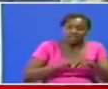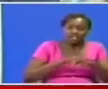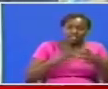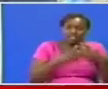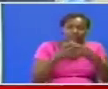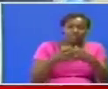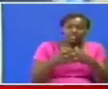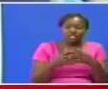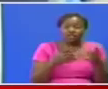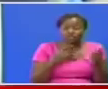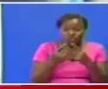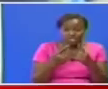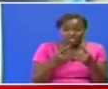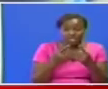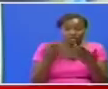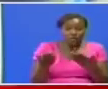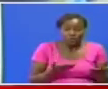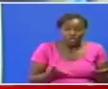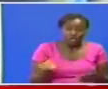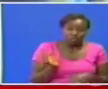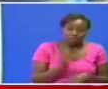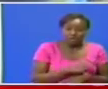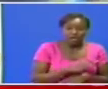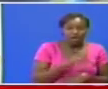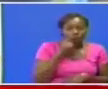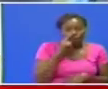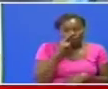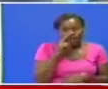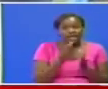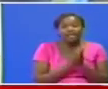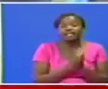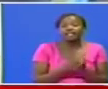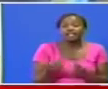want to tell them, welcome home. And others who